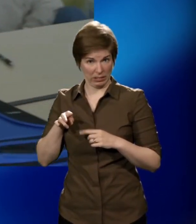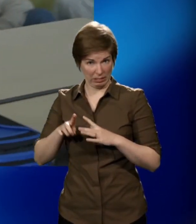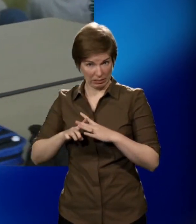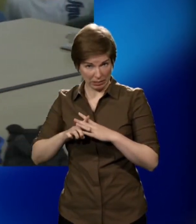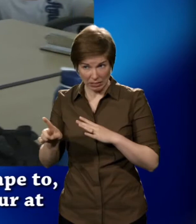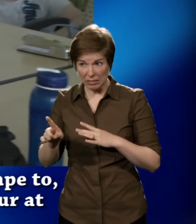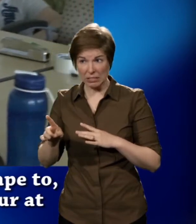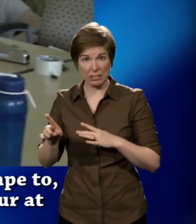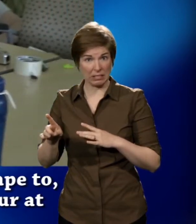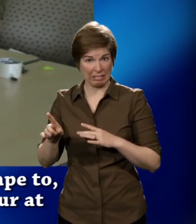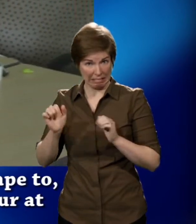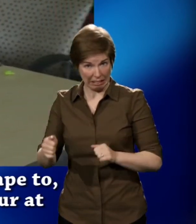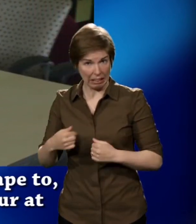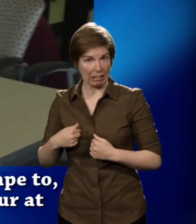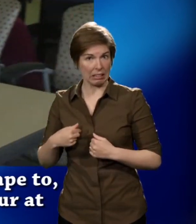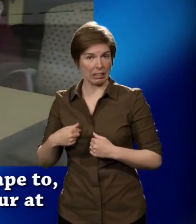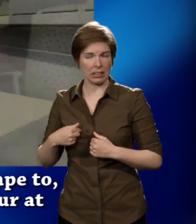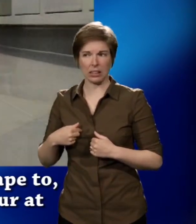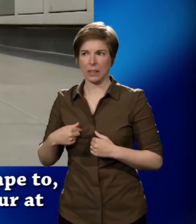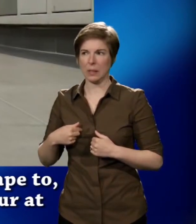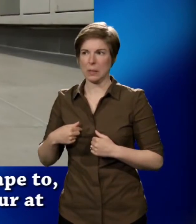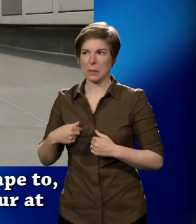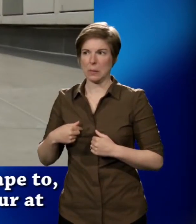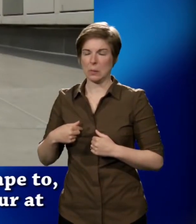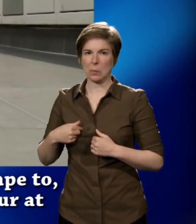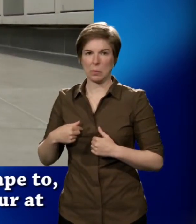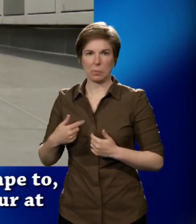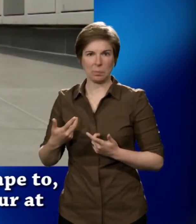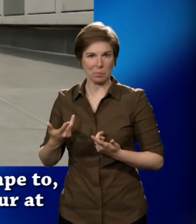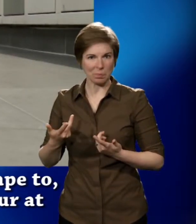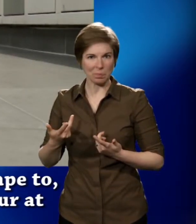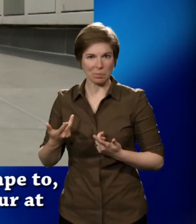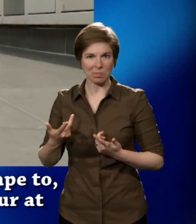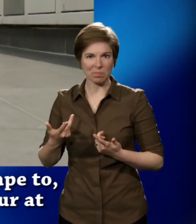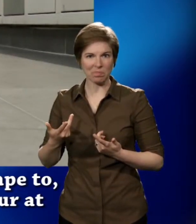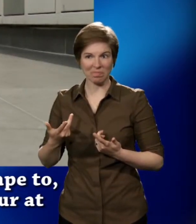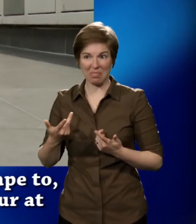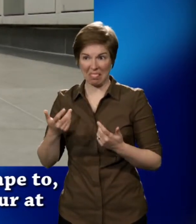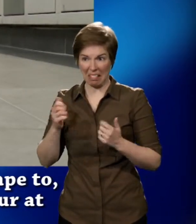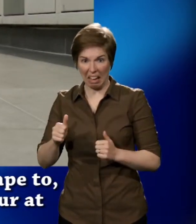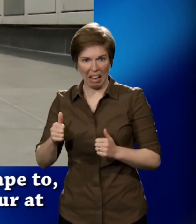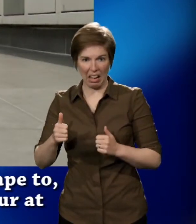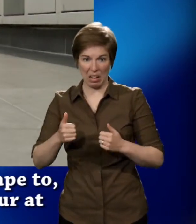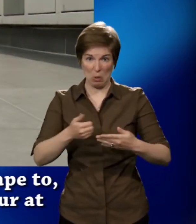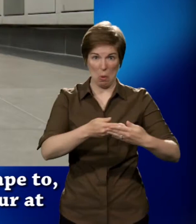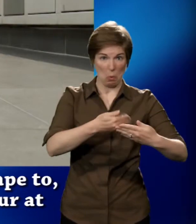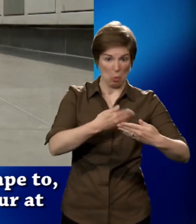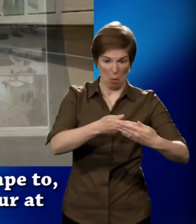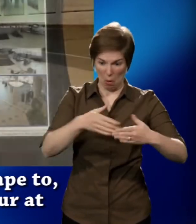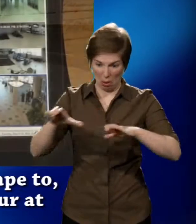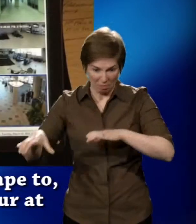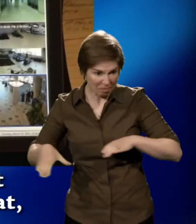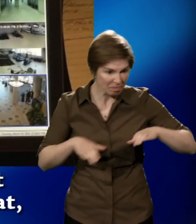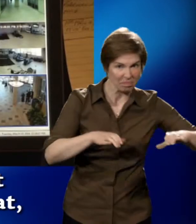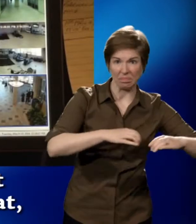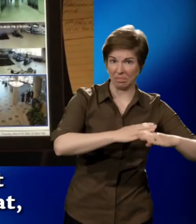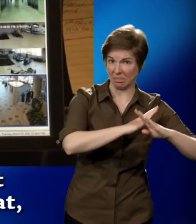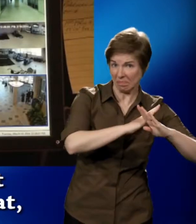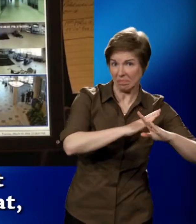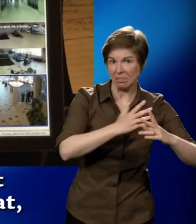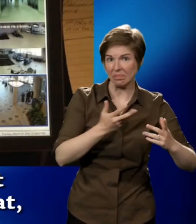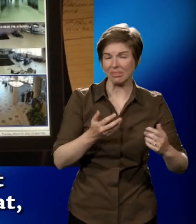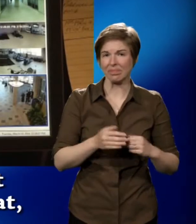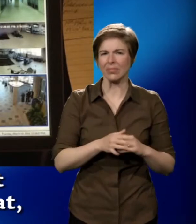your surroundings. Do you have somewhere that you can escape to? Can you barricade yourself in where you're at? Again,